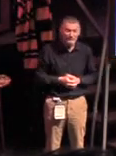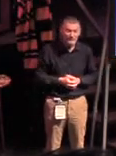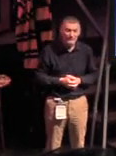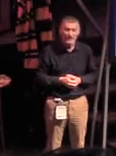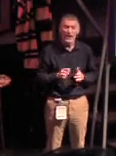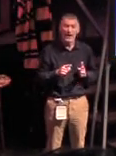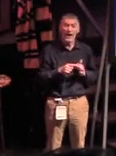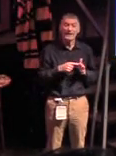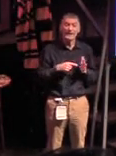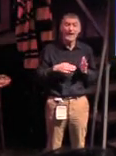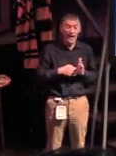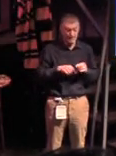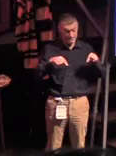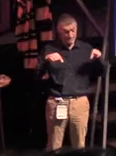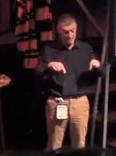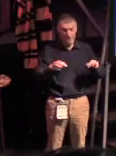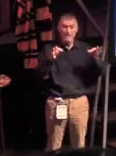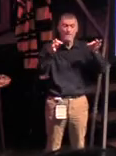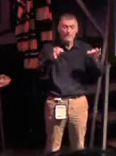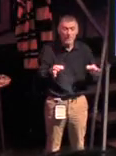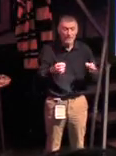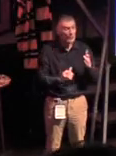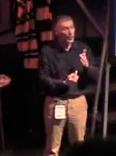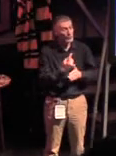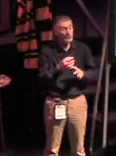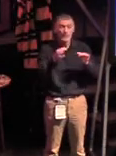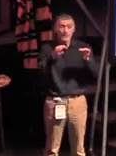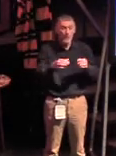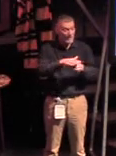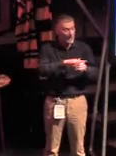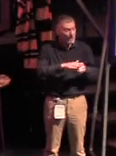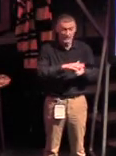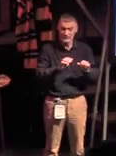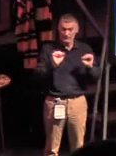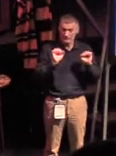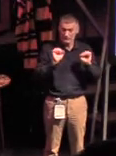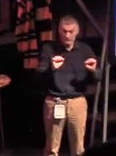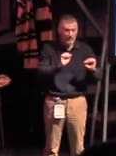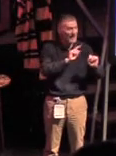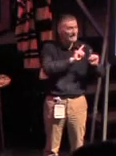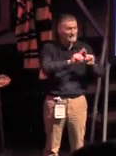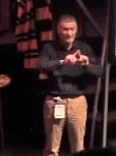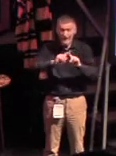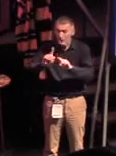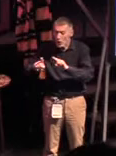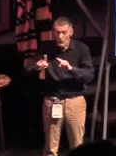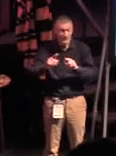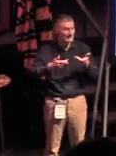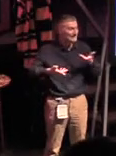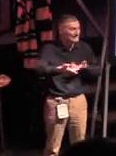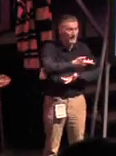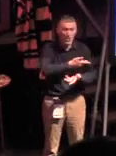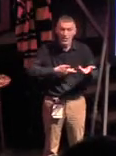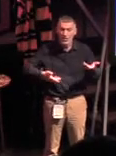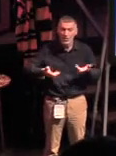IETM is the perfect place for diverse dissent democracy, as